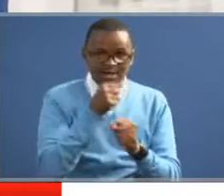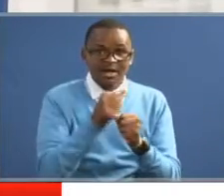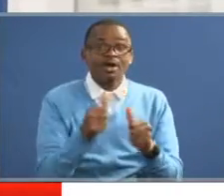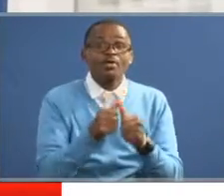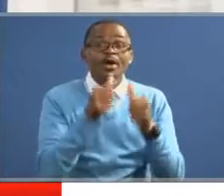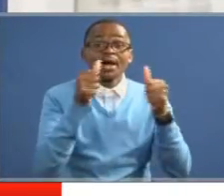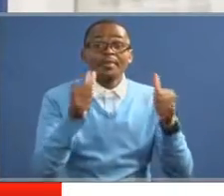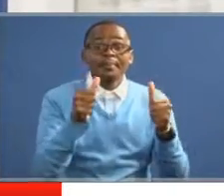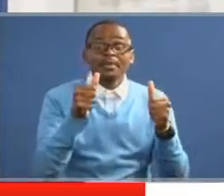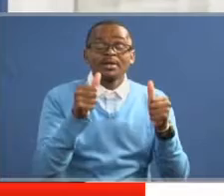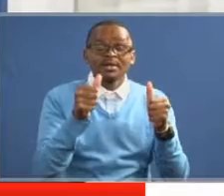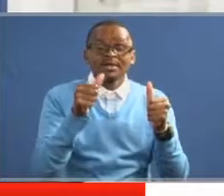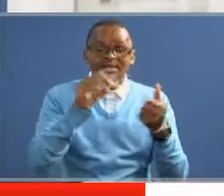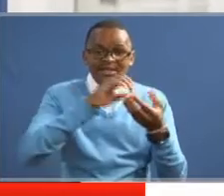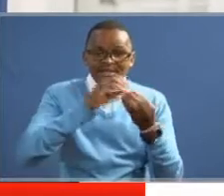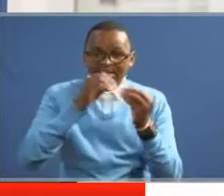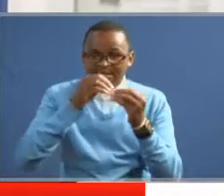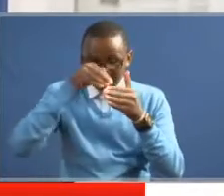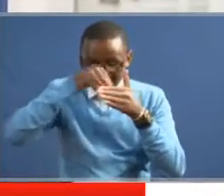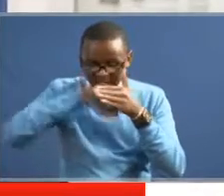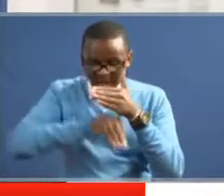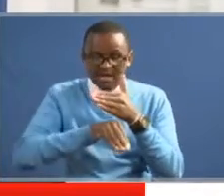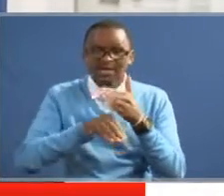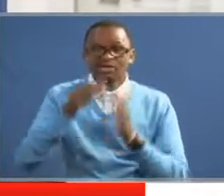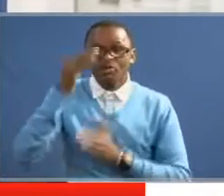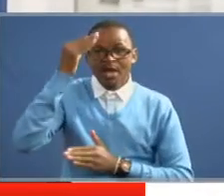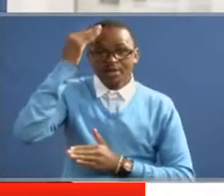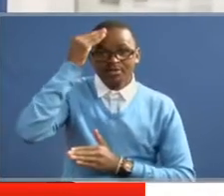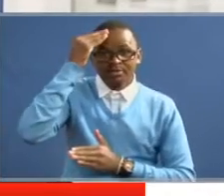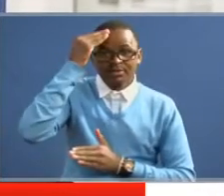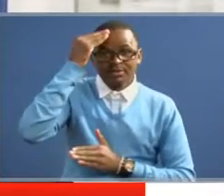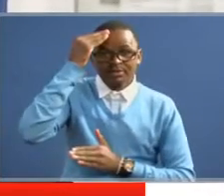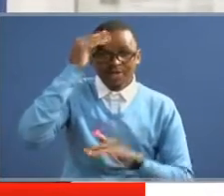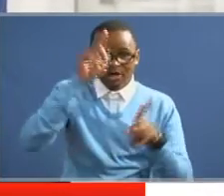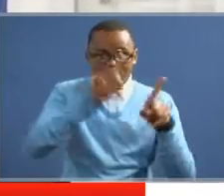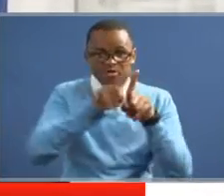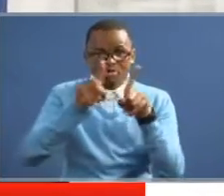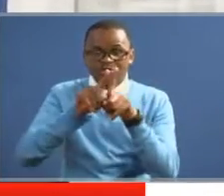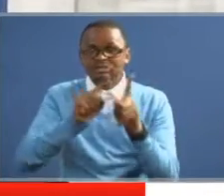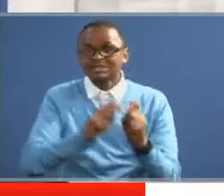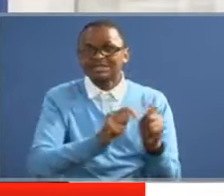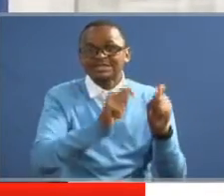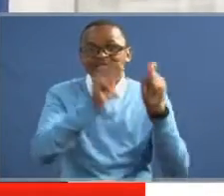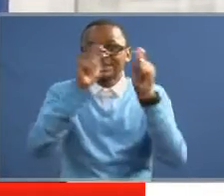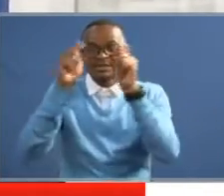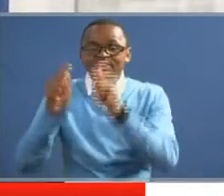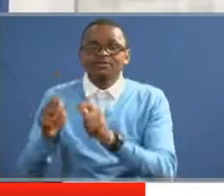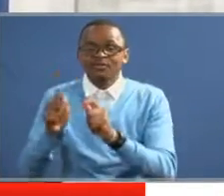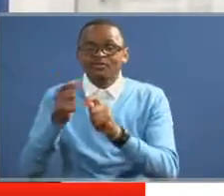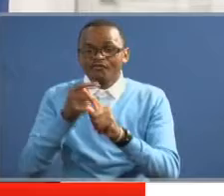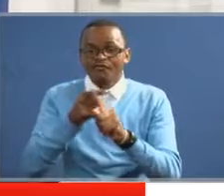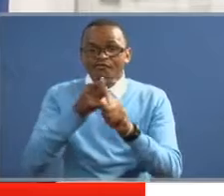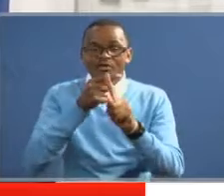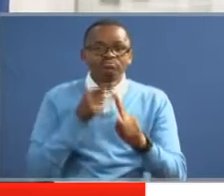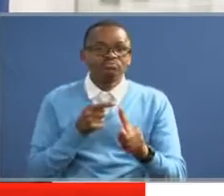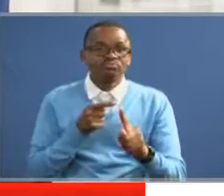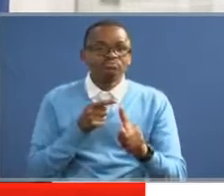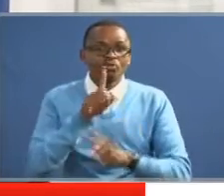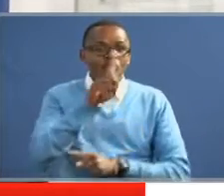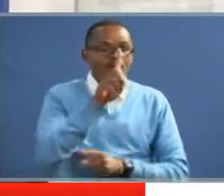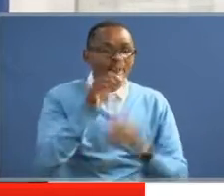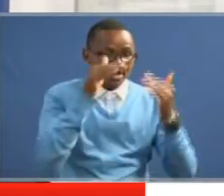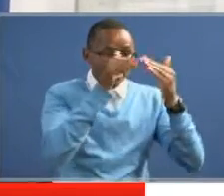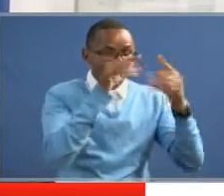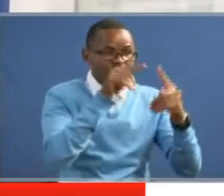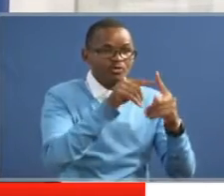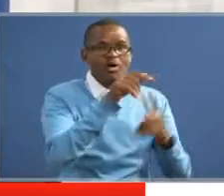job in terms of creating access to education and also transiting students from one level